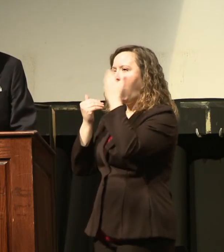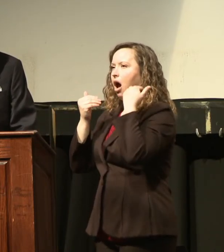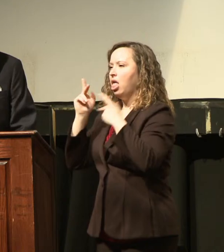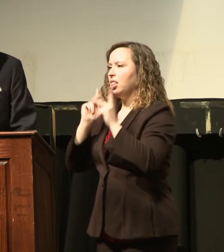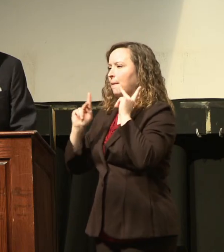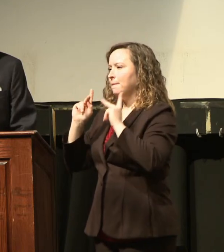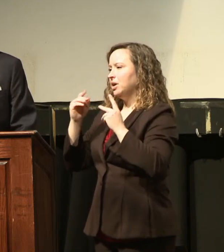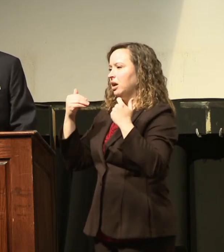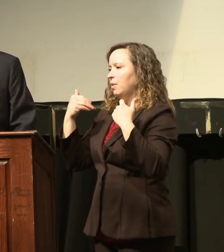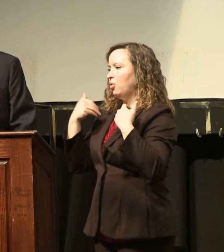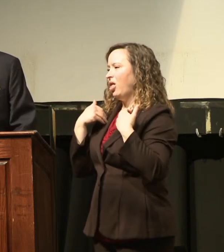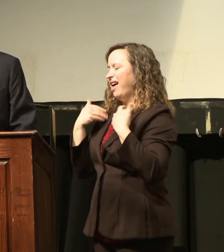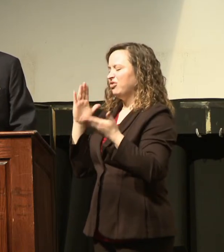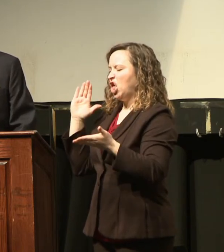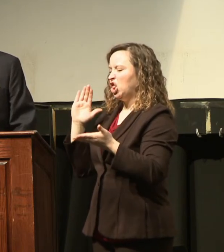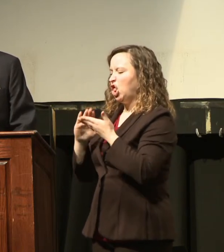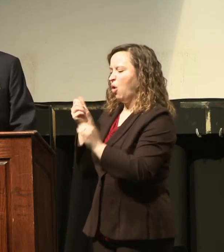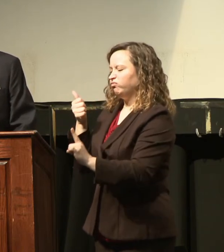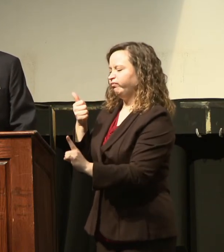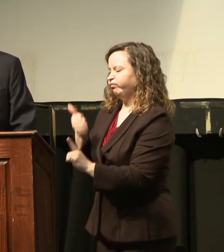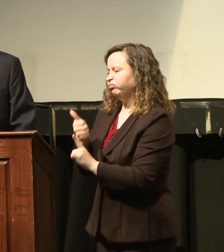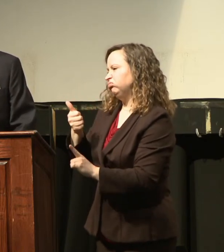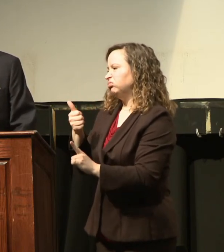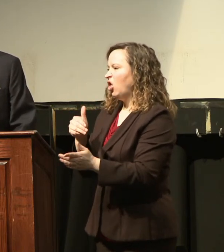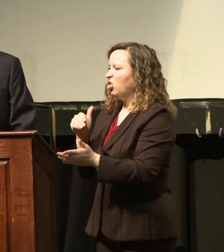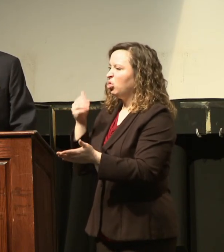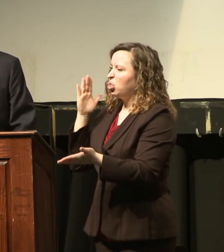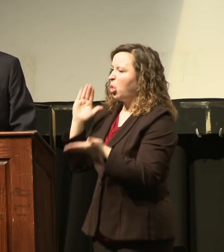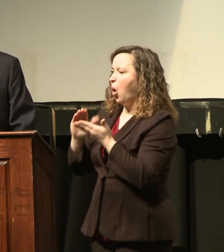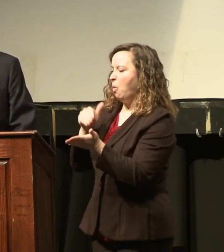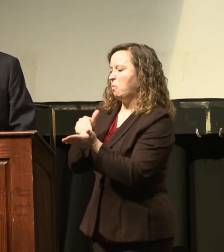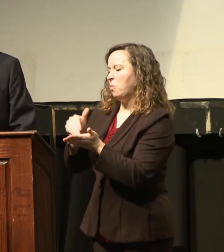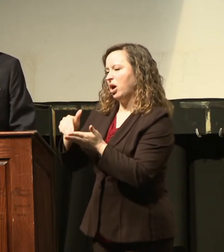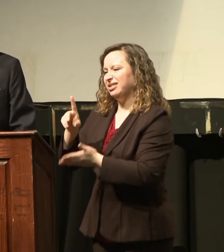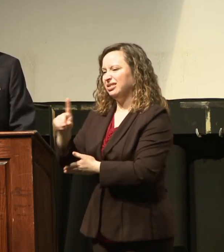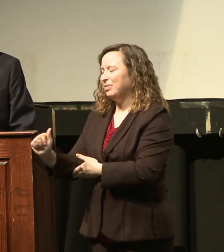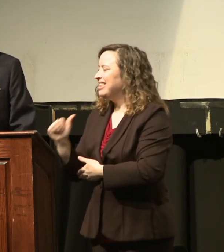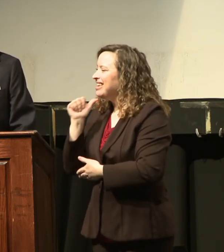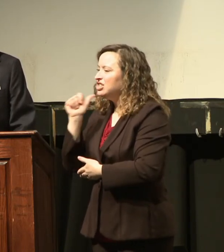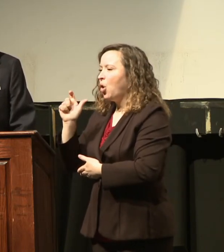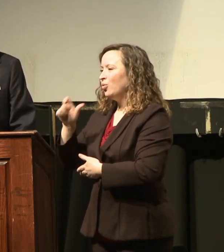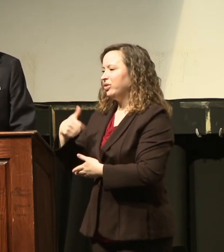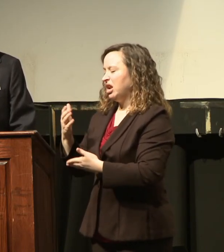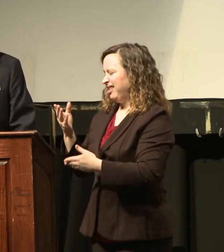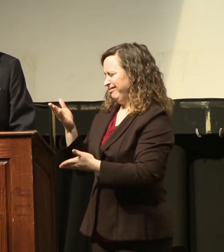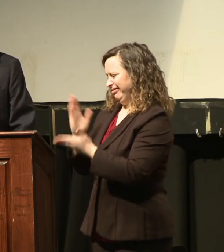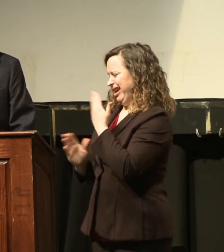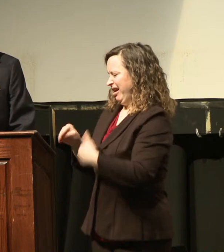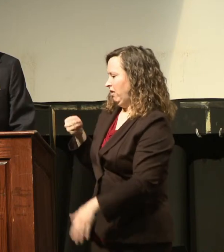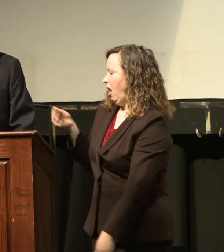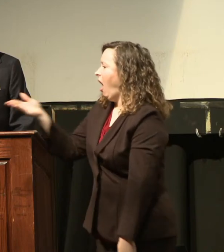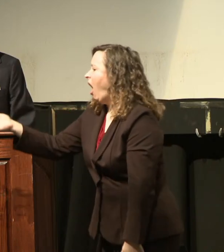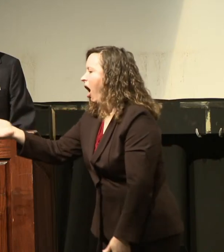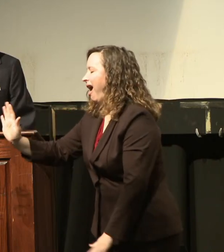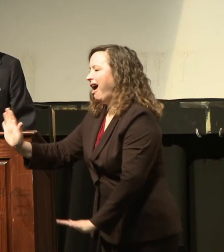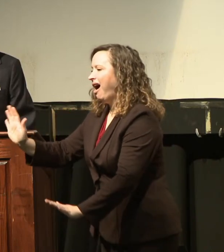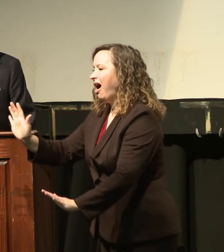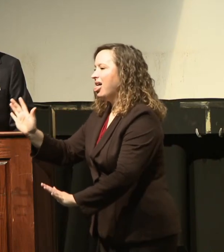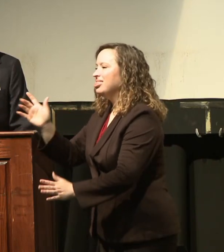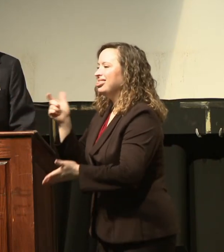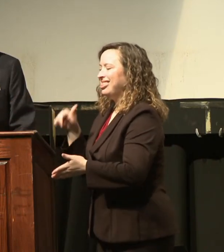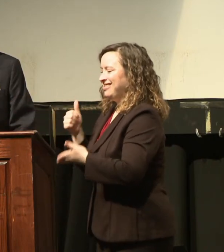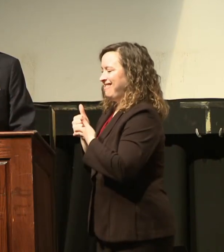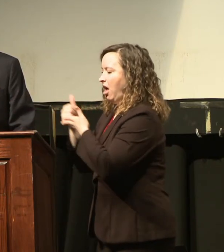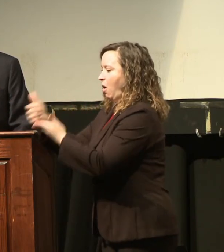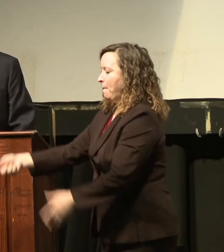the low-incident disabilities, and they really don't need a handout. They need a helping hand, and that's what we're in the business of doing,